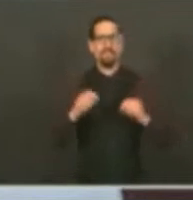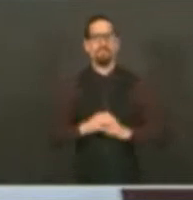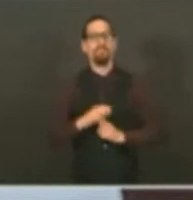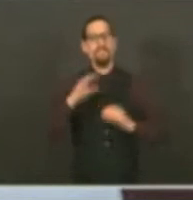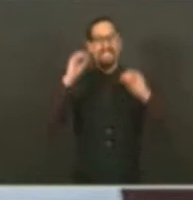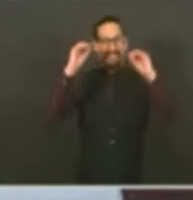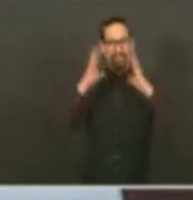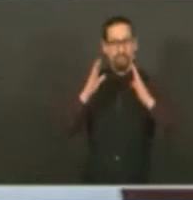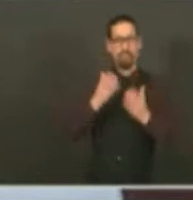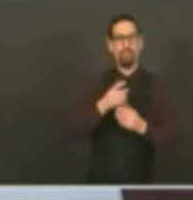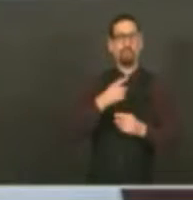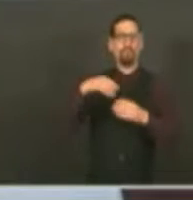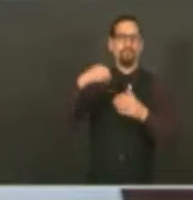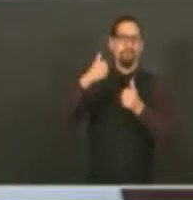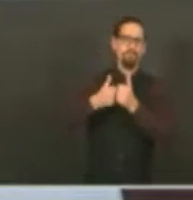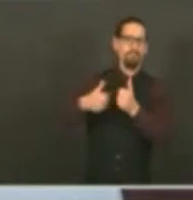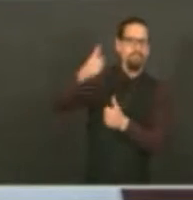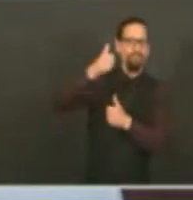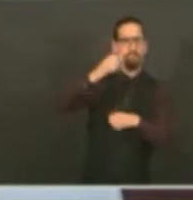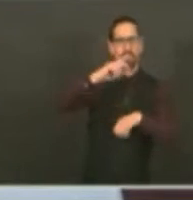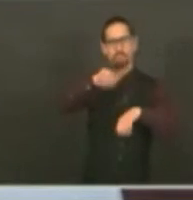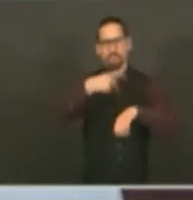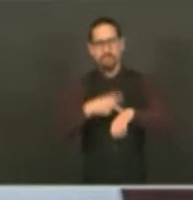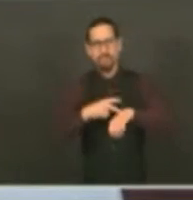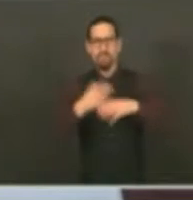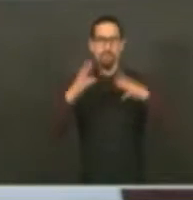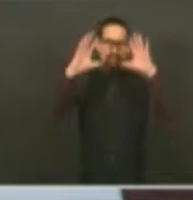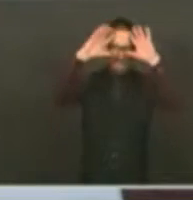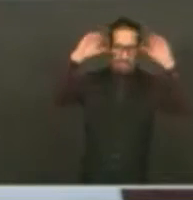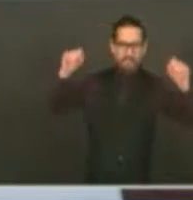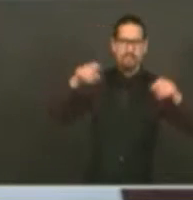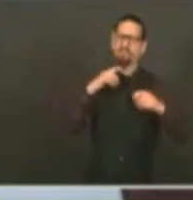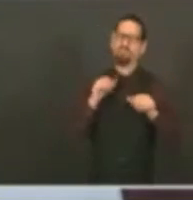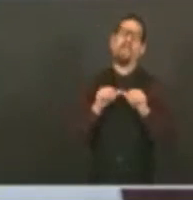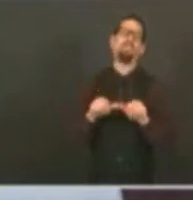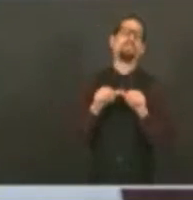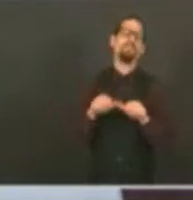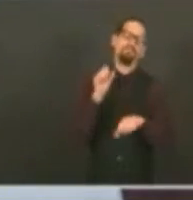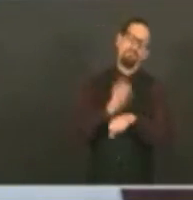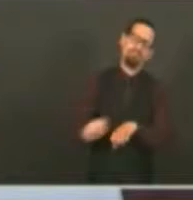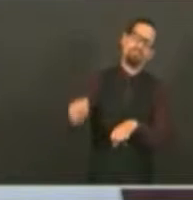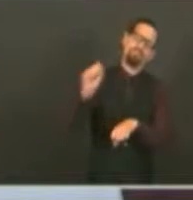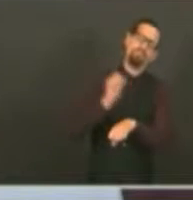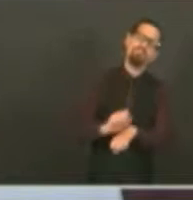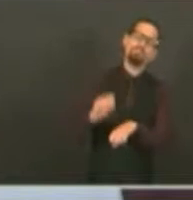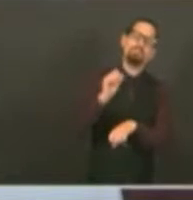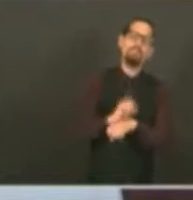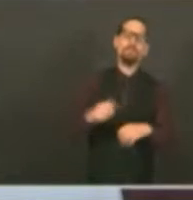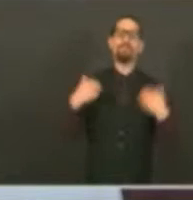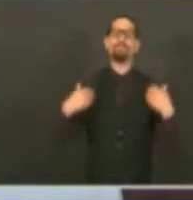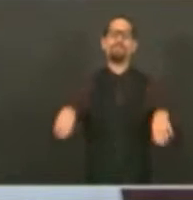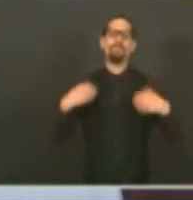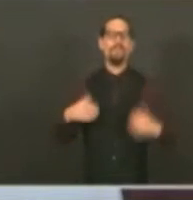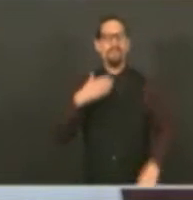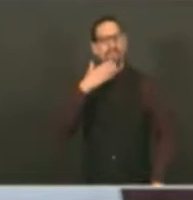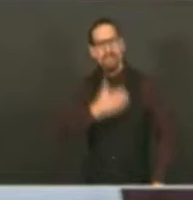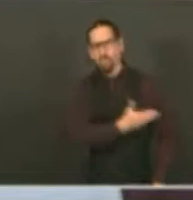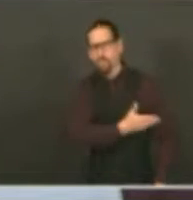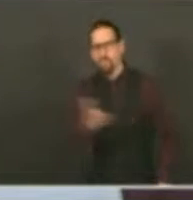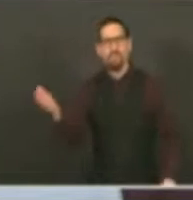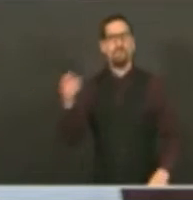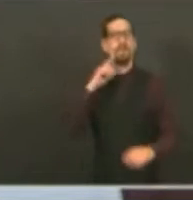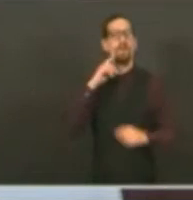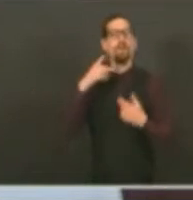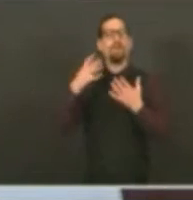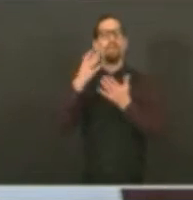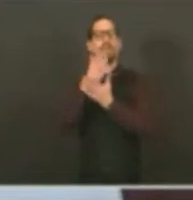thank you. To those of you who are throwing in the towel on our kids and going virtual, I think it's a shame. I